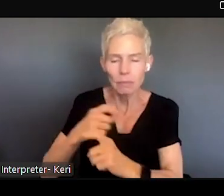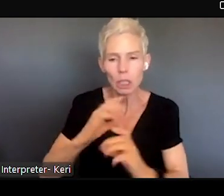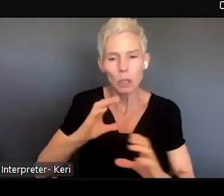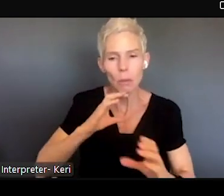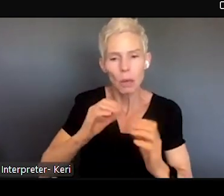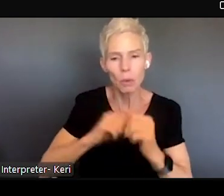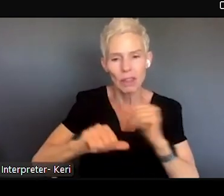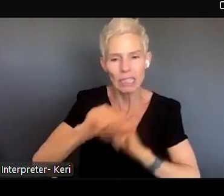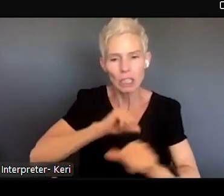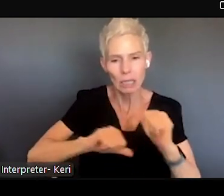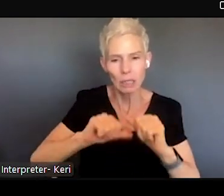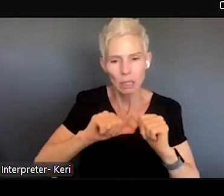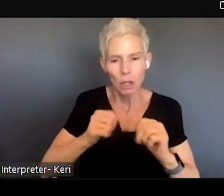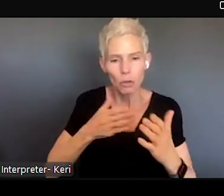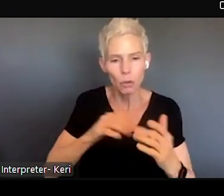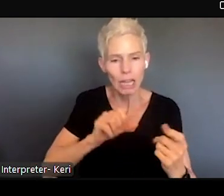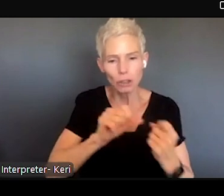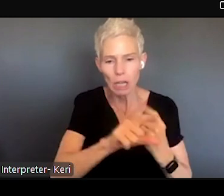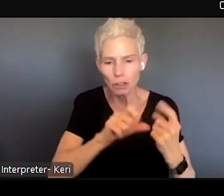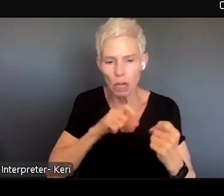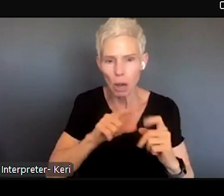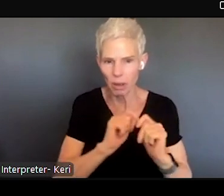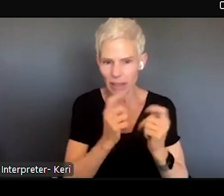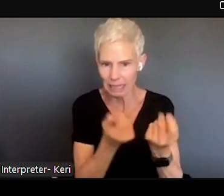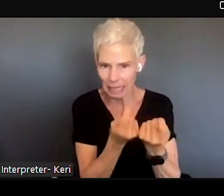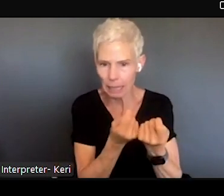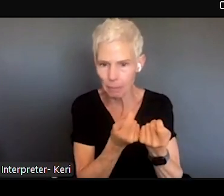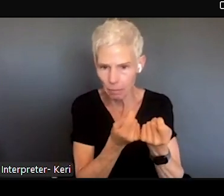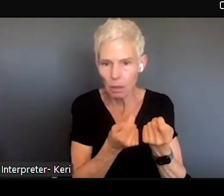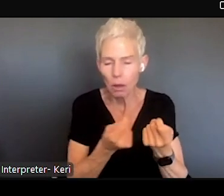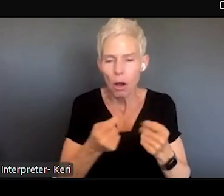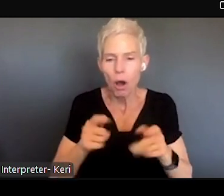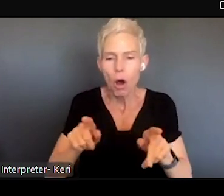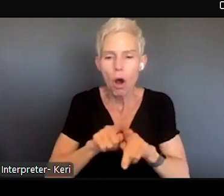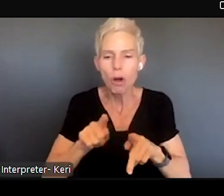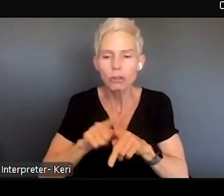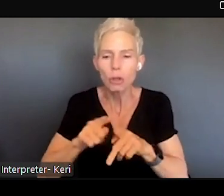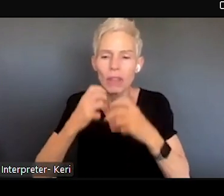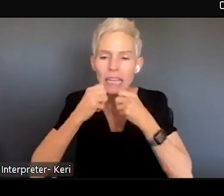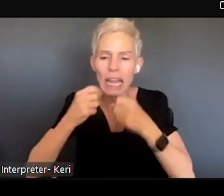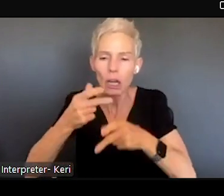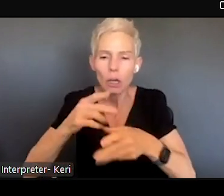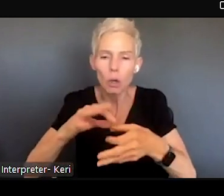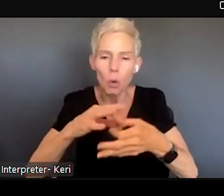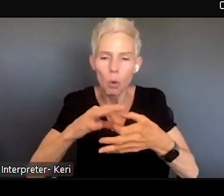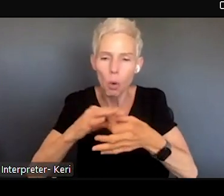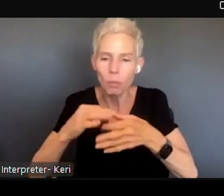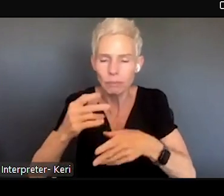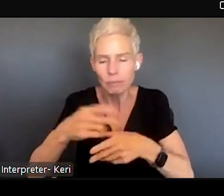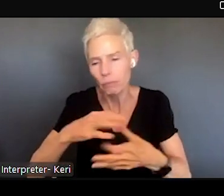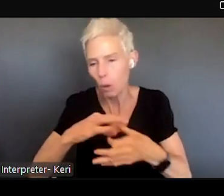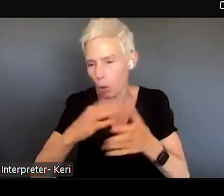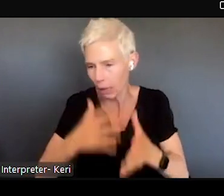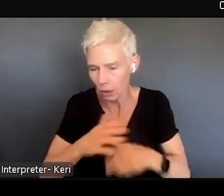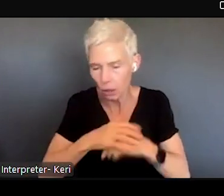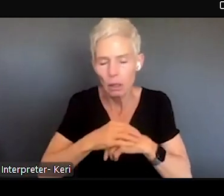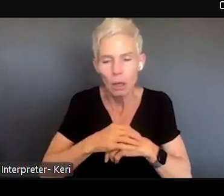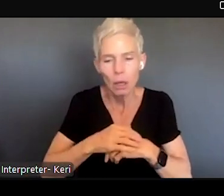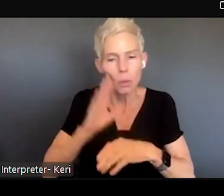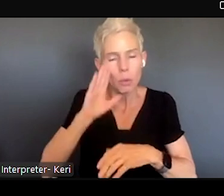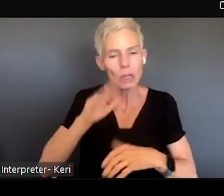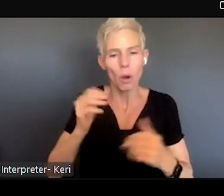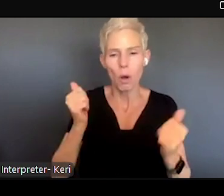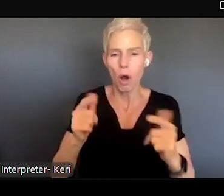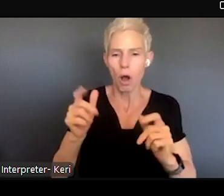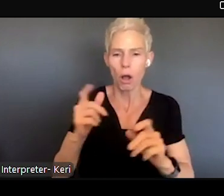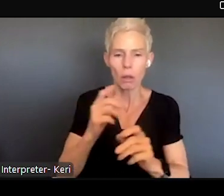that personal that chat with our team or and our care coordinators as well. That way, one, we know that everyone is safe. We know what's going on